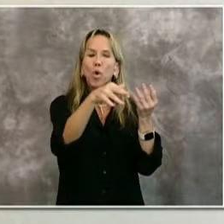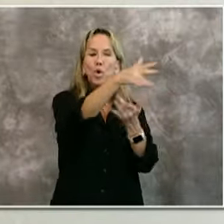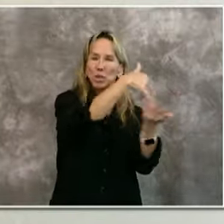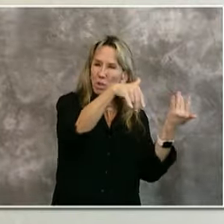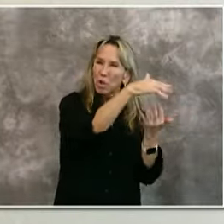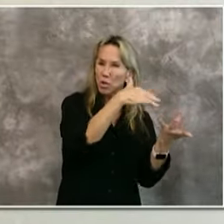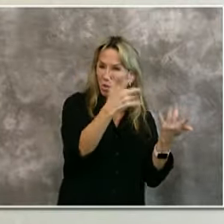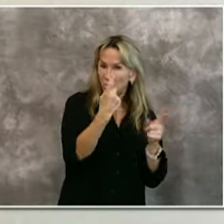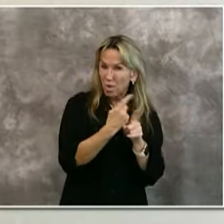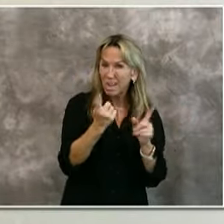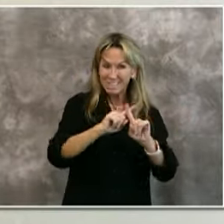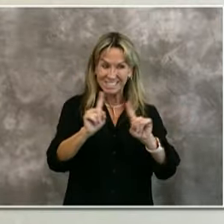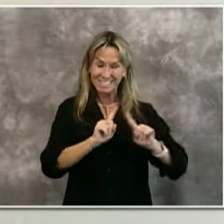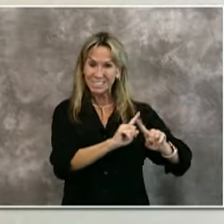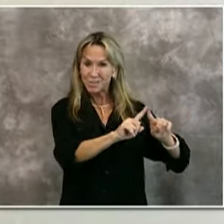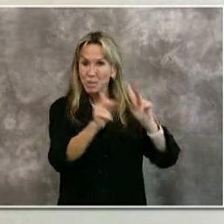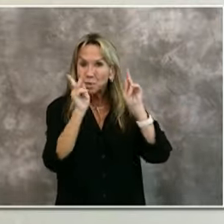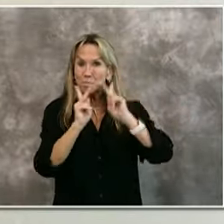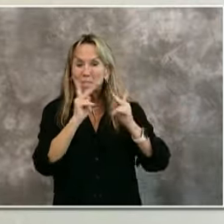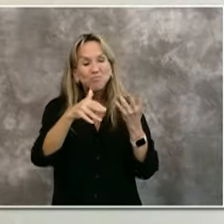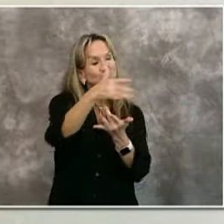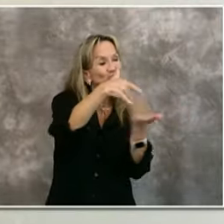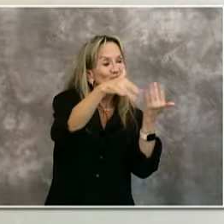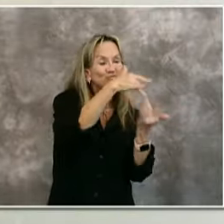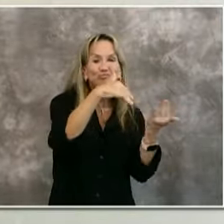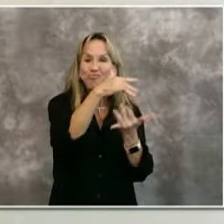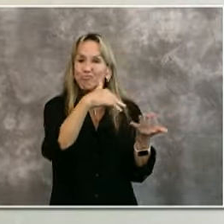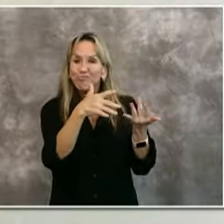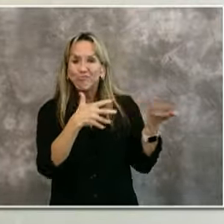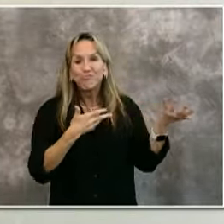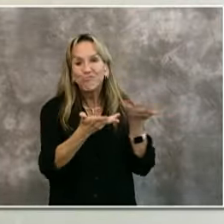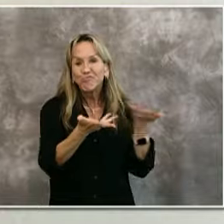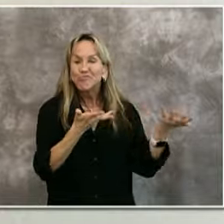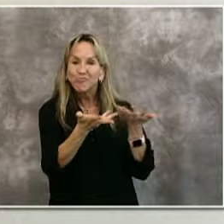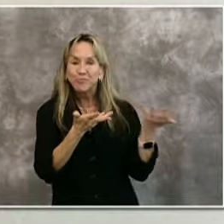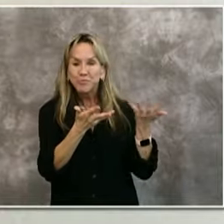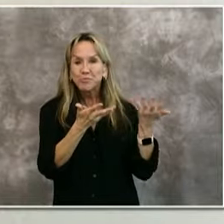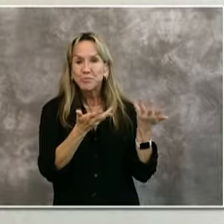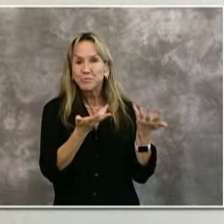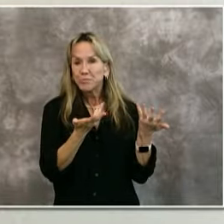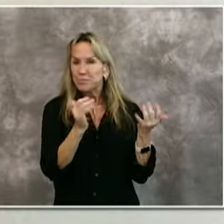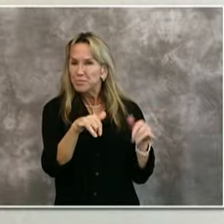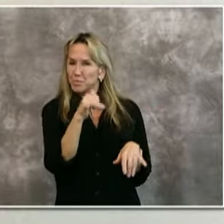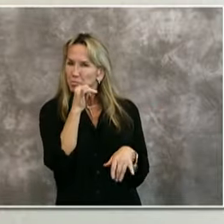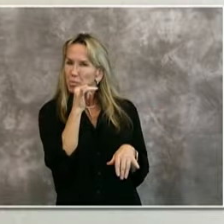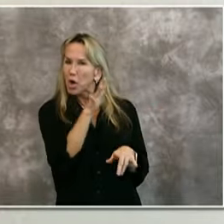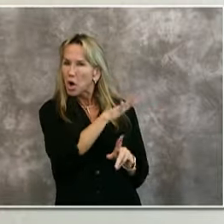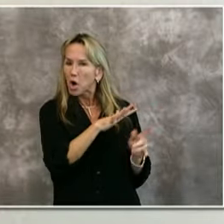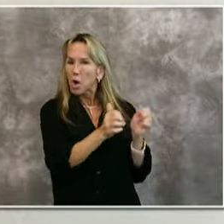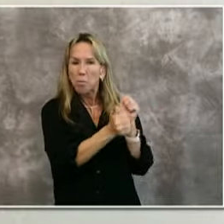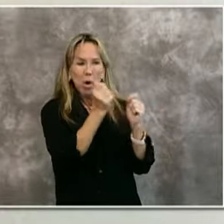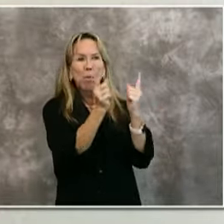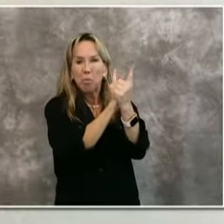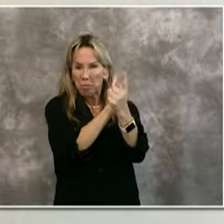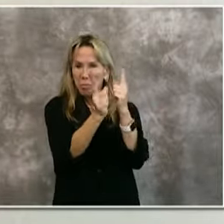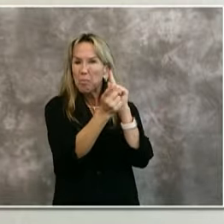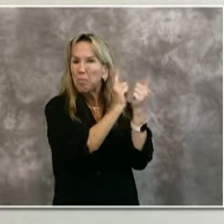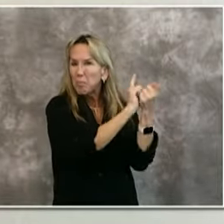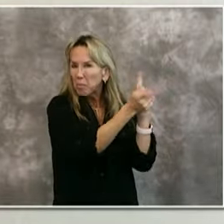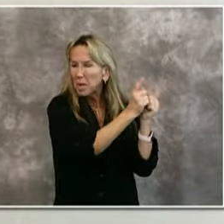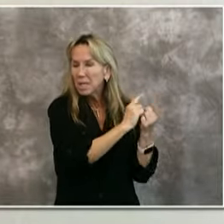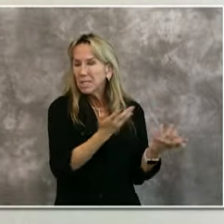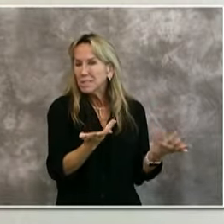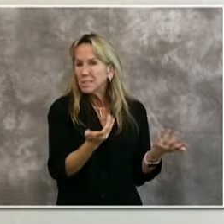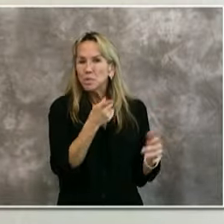with different people and different groups of mix, often intermingling between one another, something that you don't necessarily see